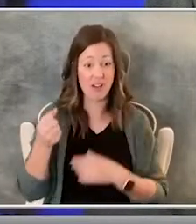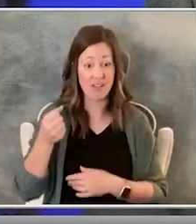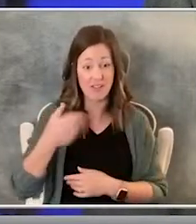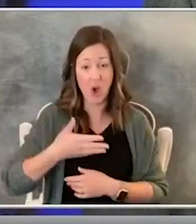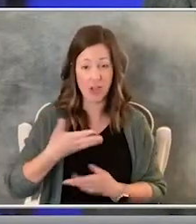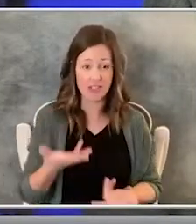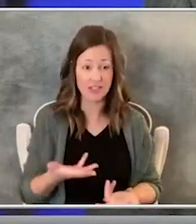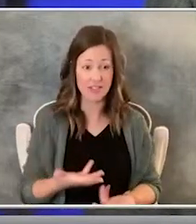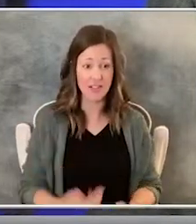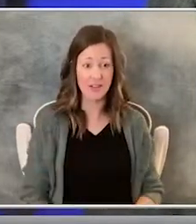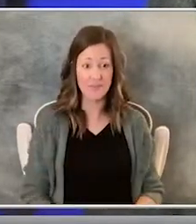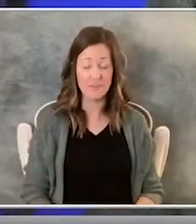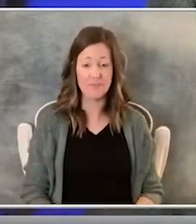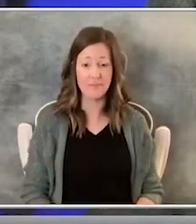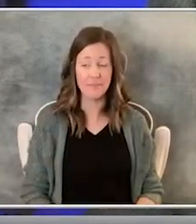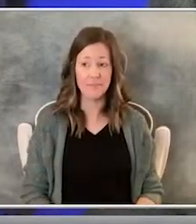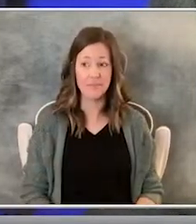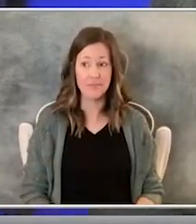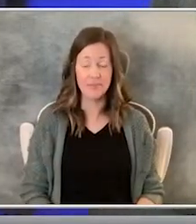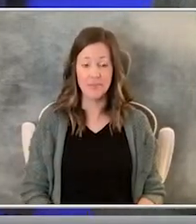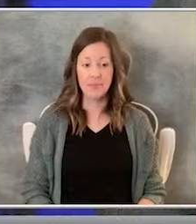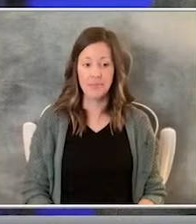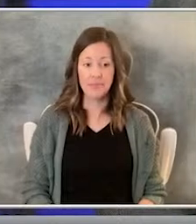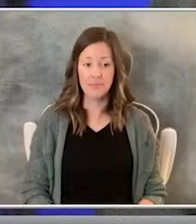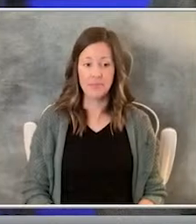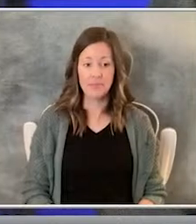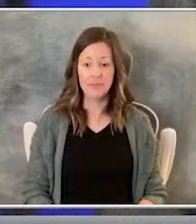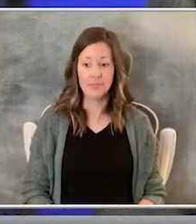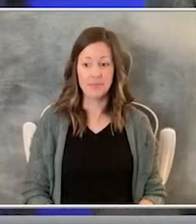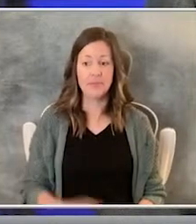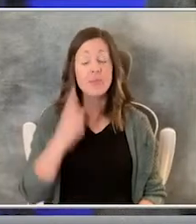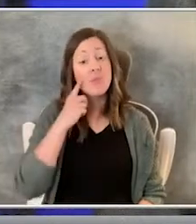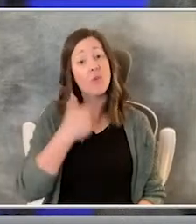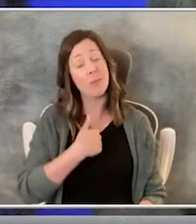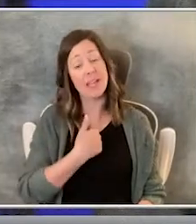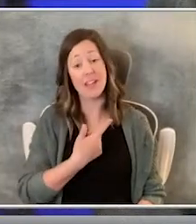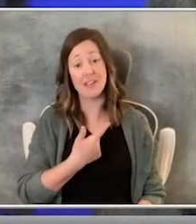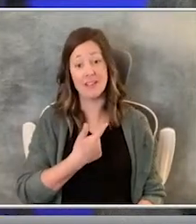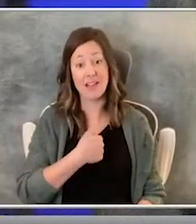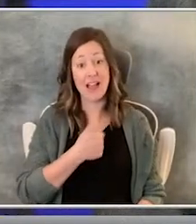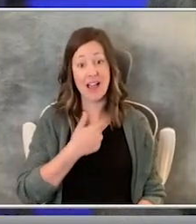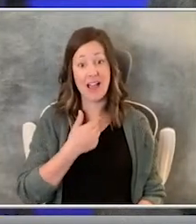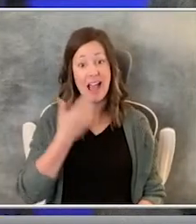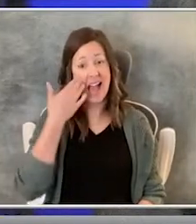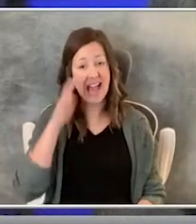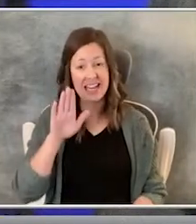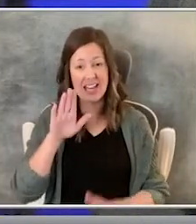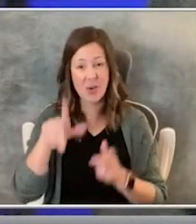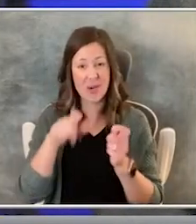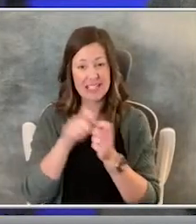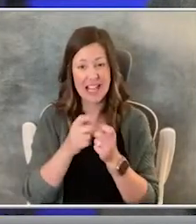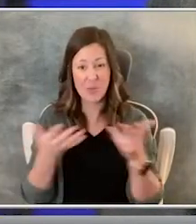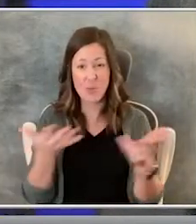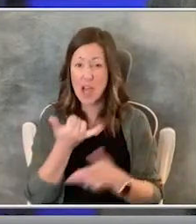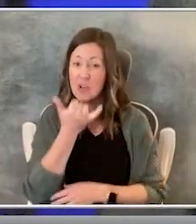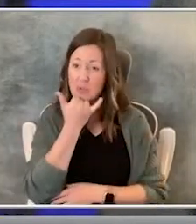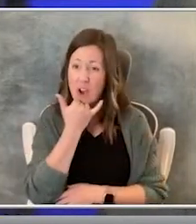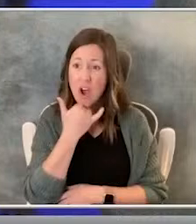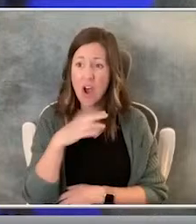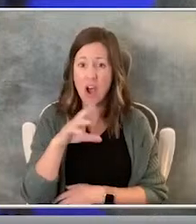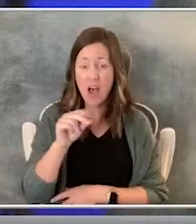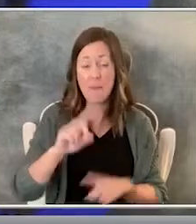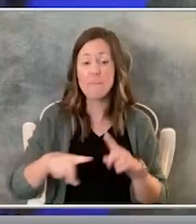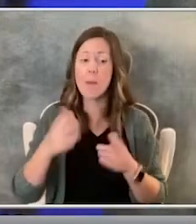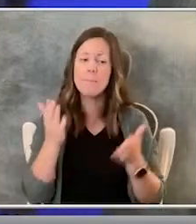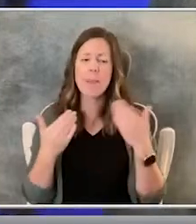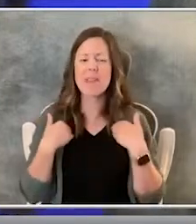at first, it was, you know, we don't know what else to do for you. And actually what's